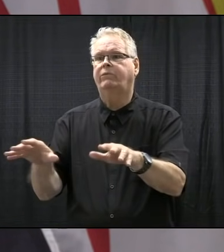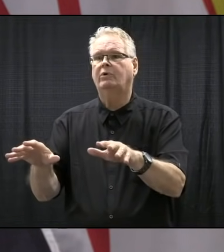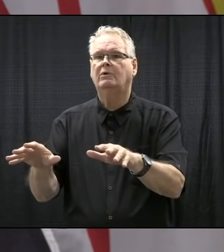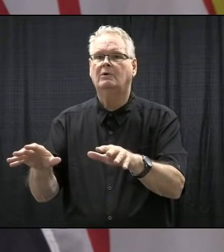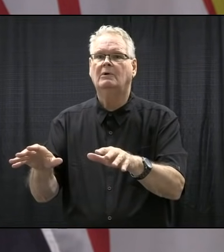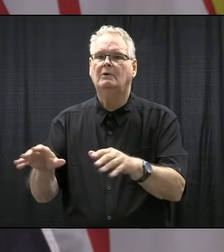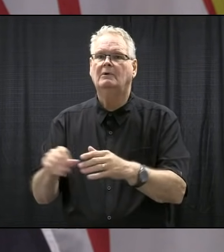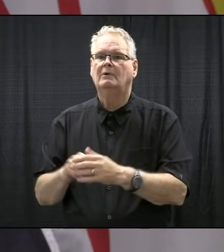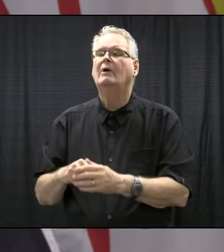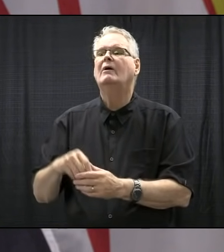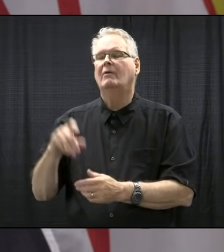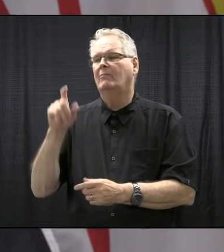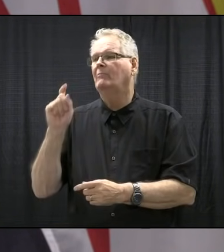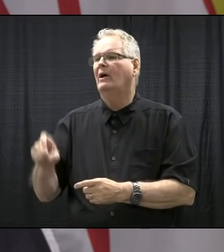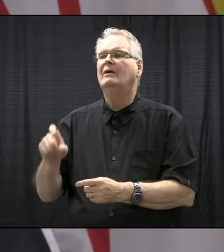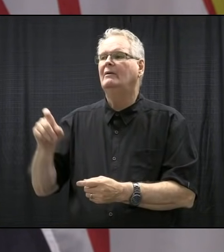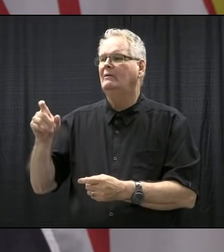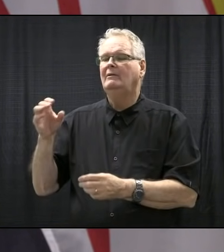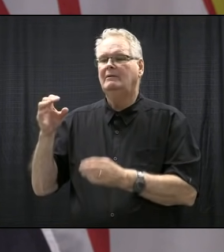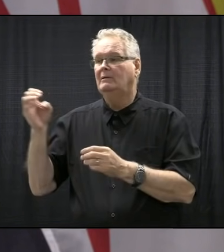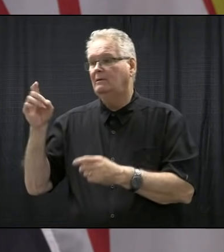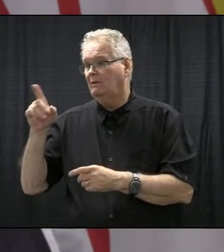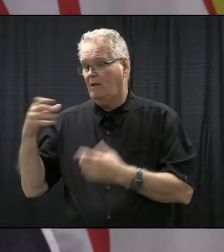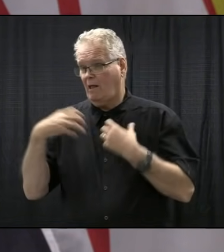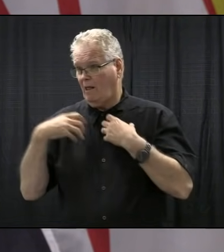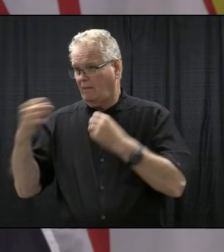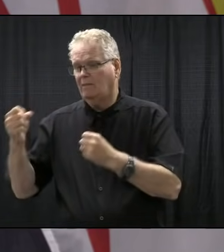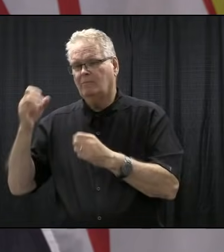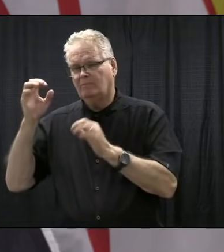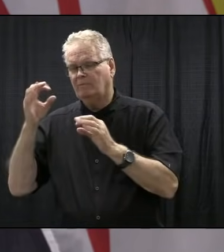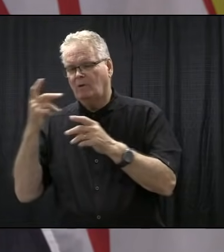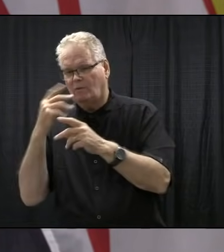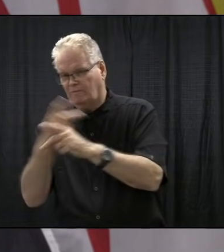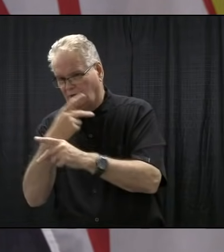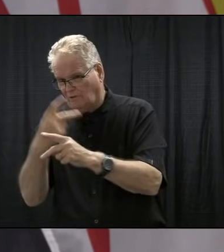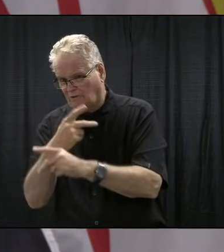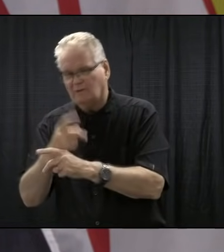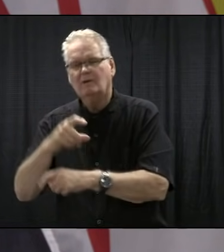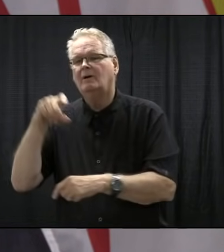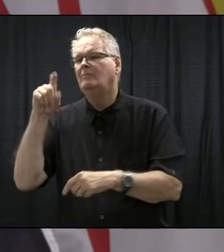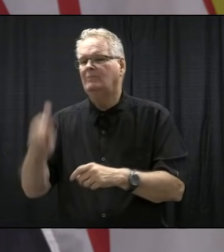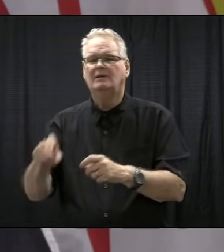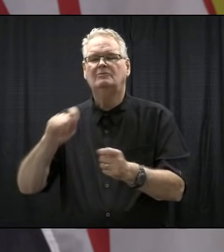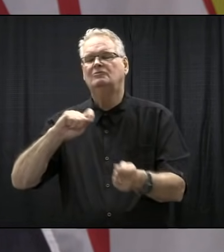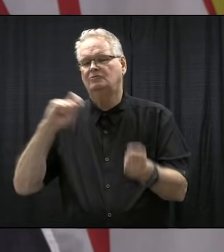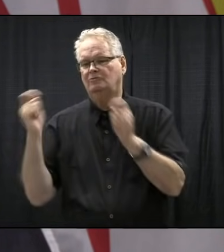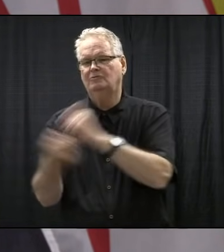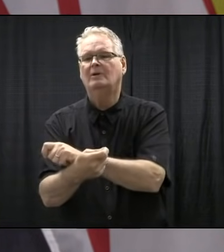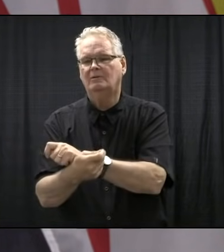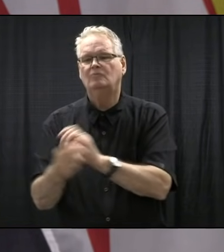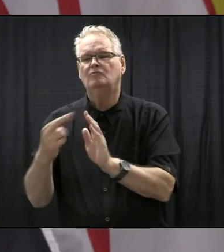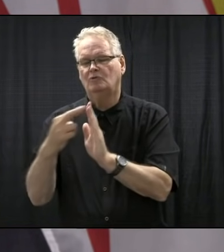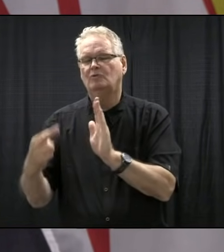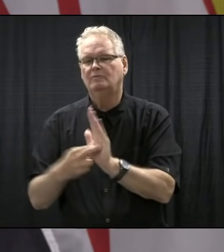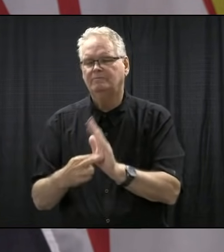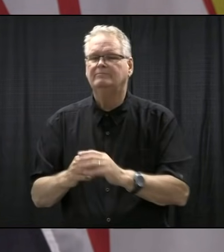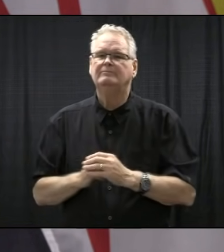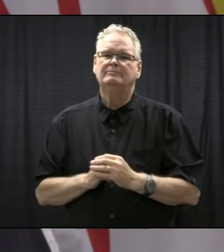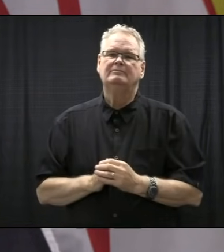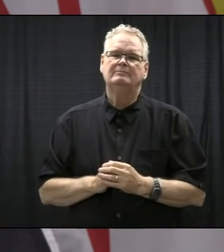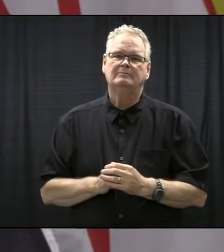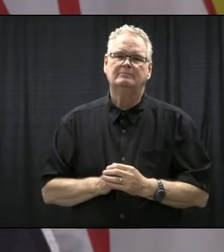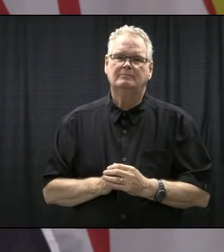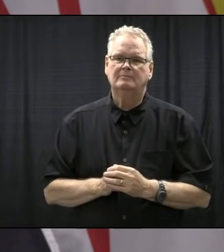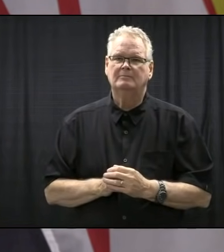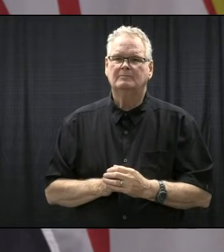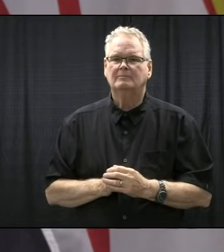about a vulnerable population who may not form a great immune response, thinking like, long-term care facilities where you may have some people who